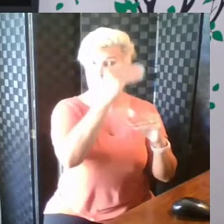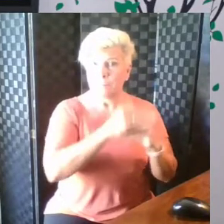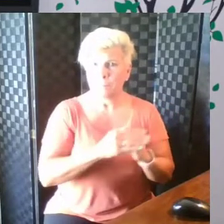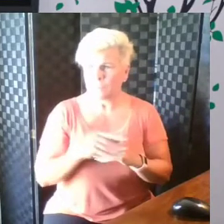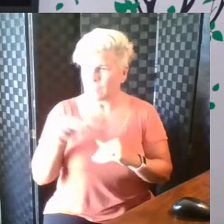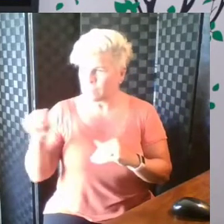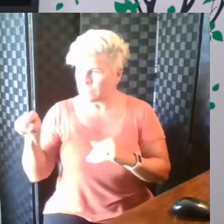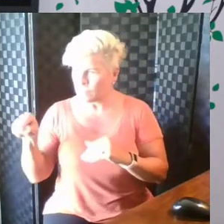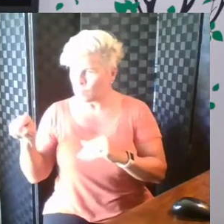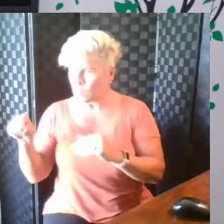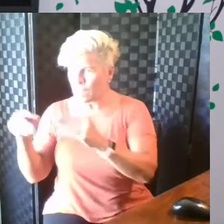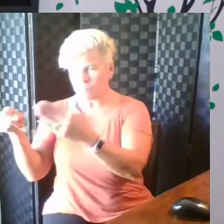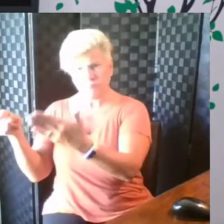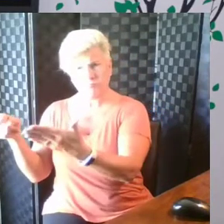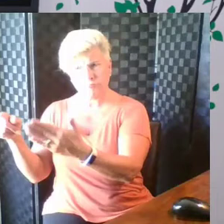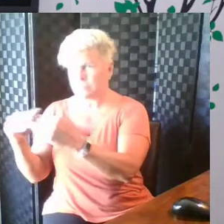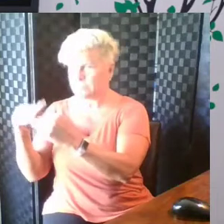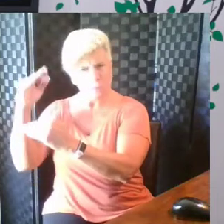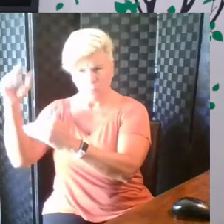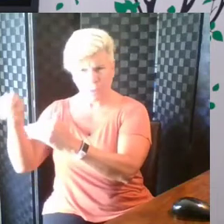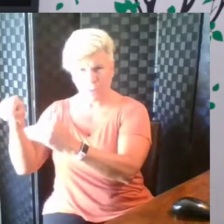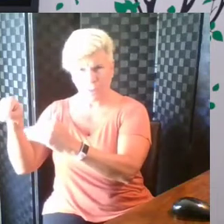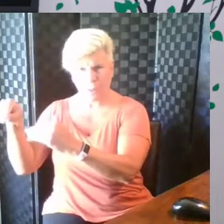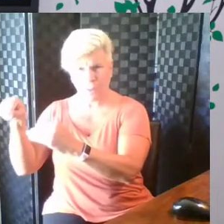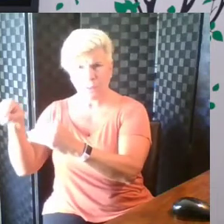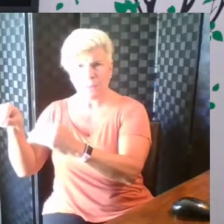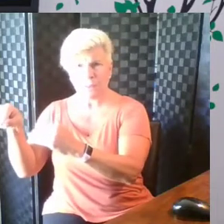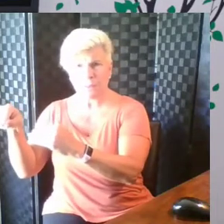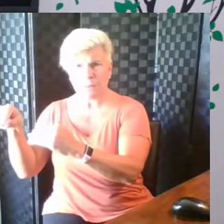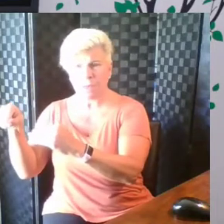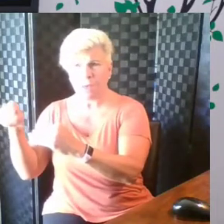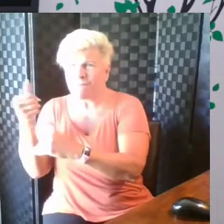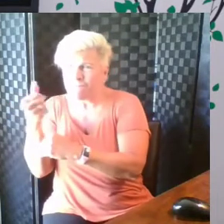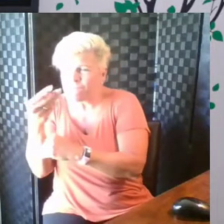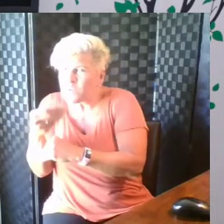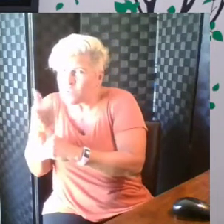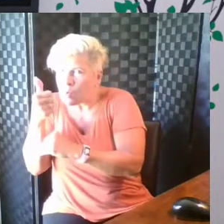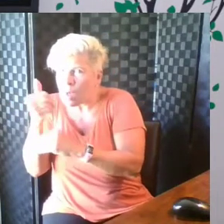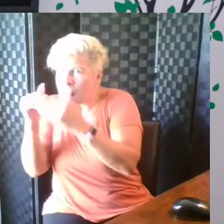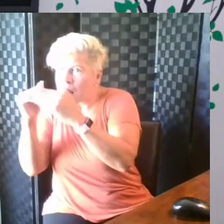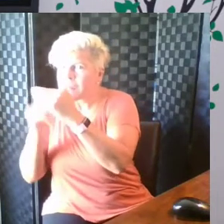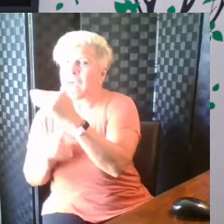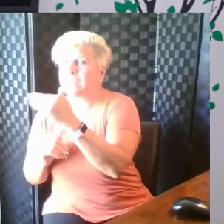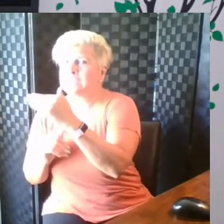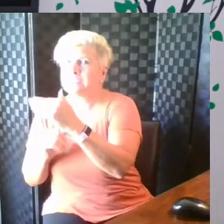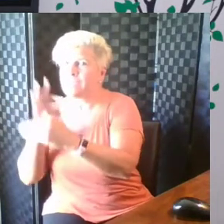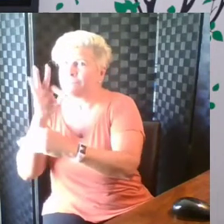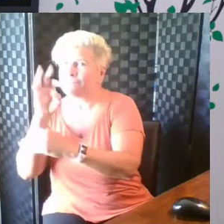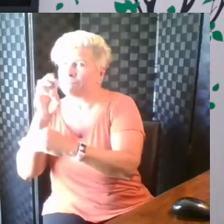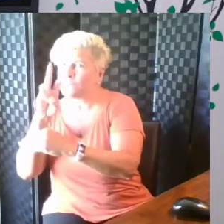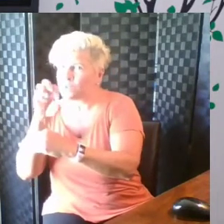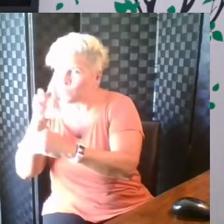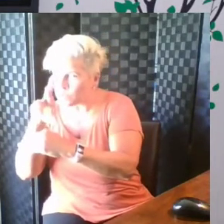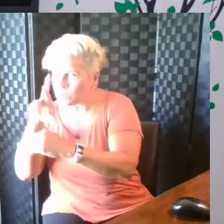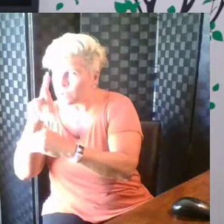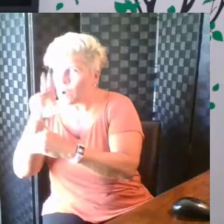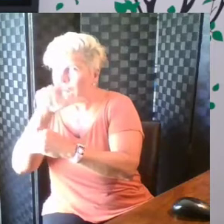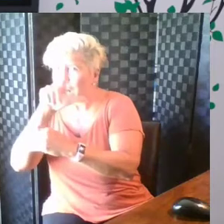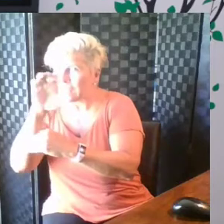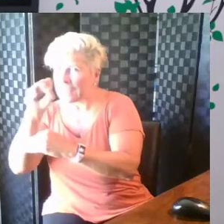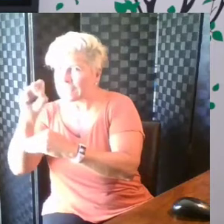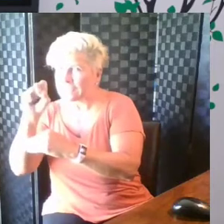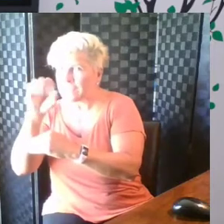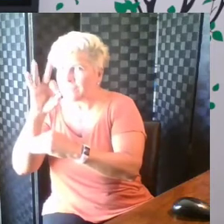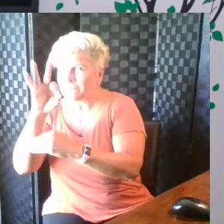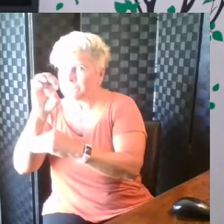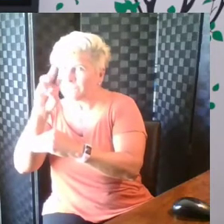group? That group is actually a group of fewer or less bears. So you can practice saying the word fewer. Say